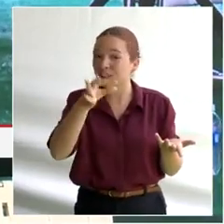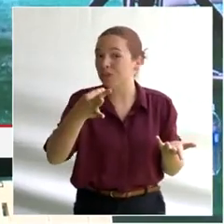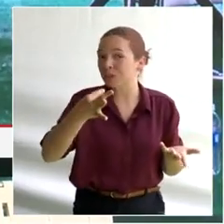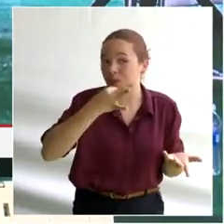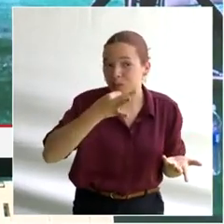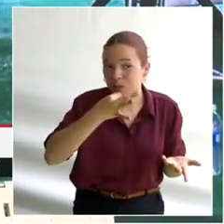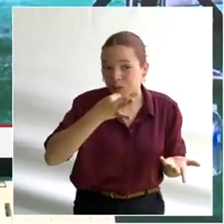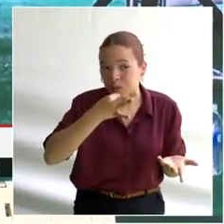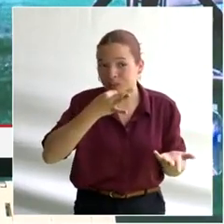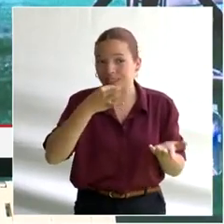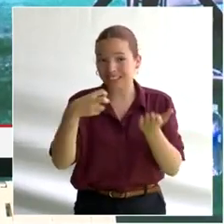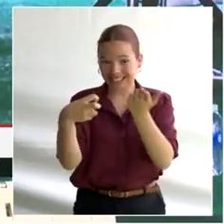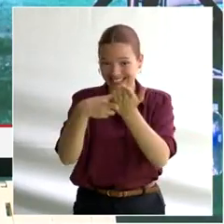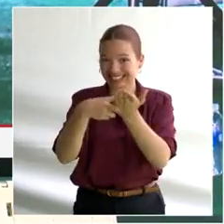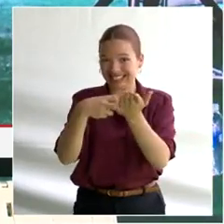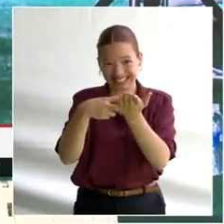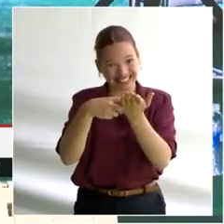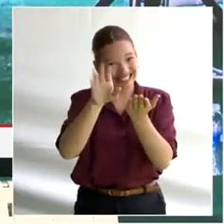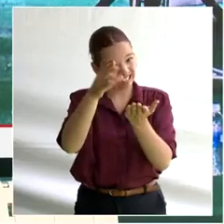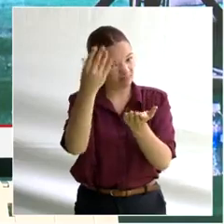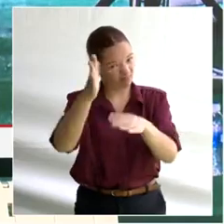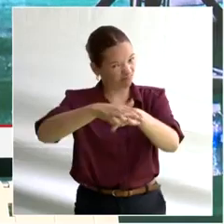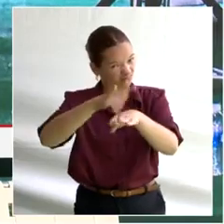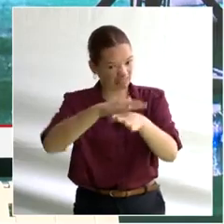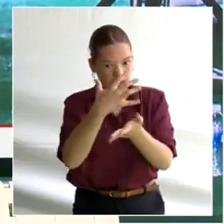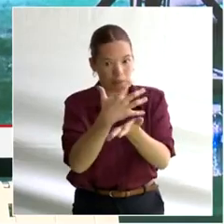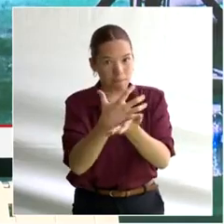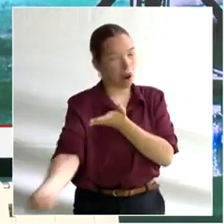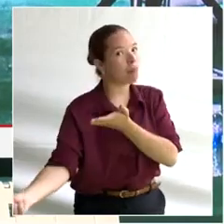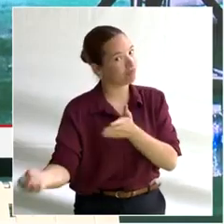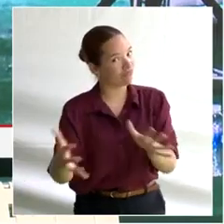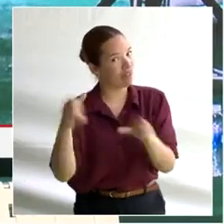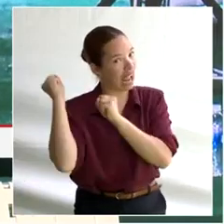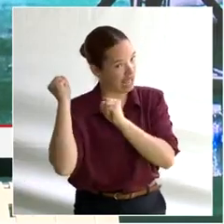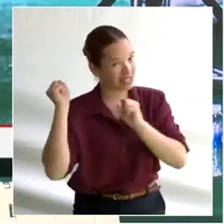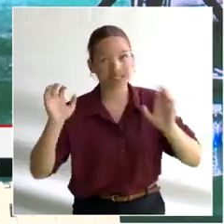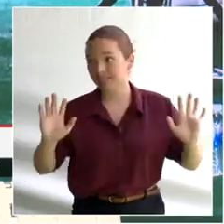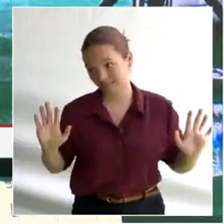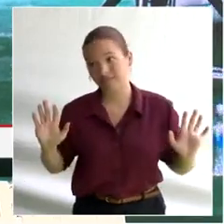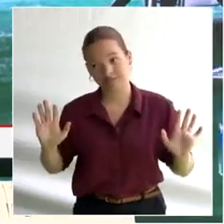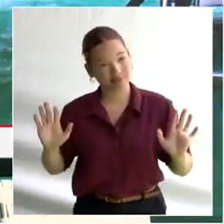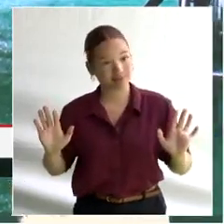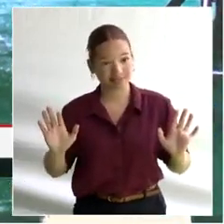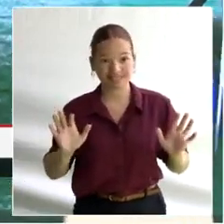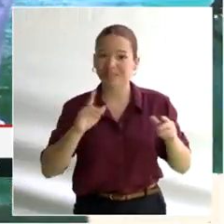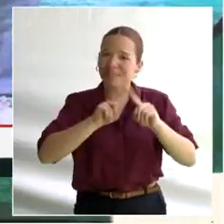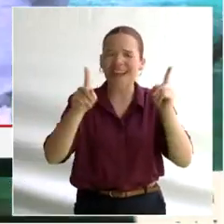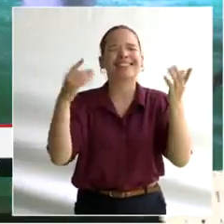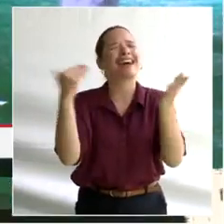fans in Washington have embraced this event in incredible ways, and we're looking forward to an amazing week. So thank you all.